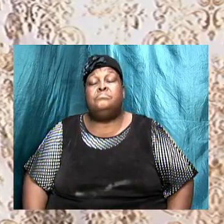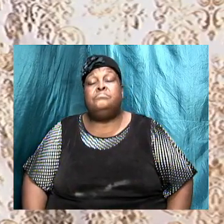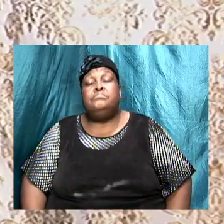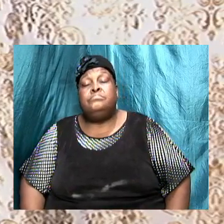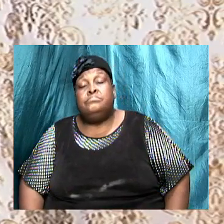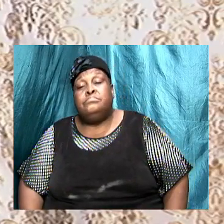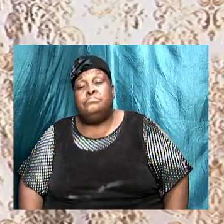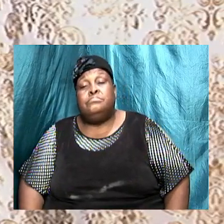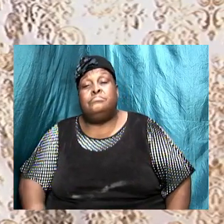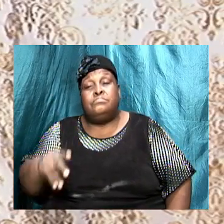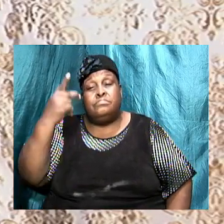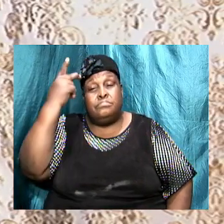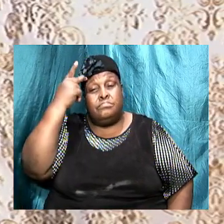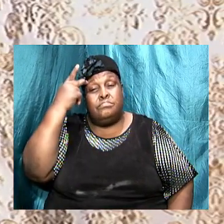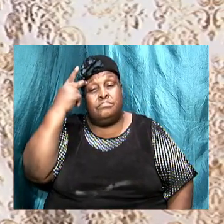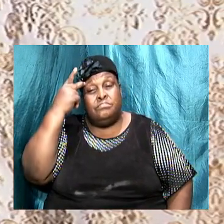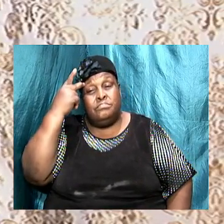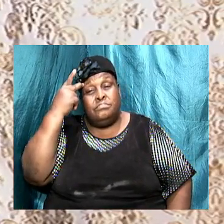that Paul,